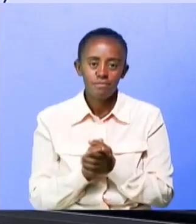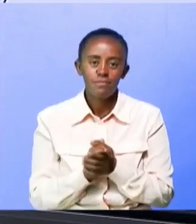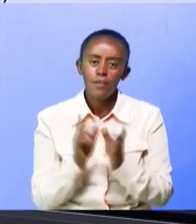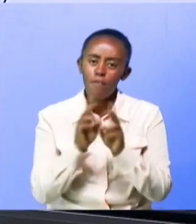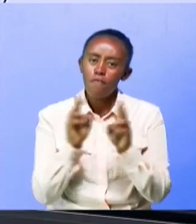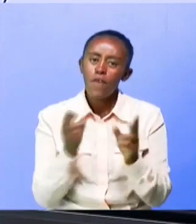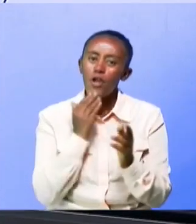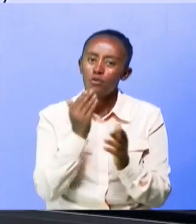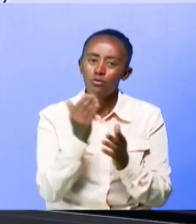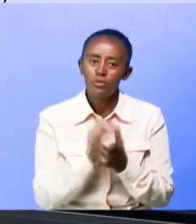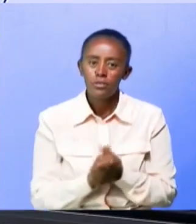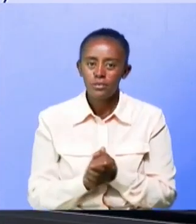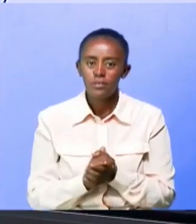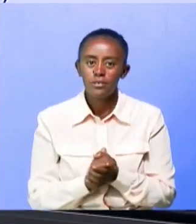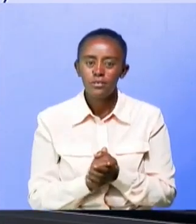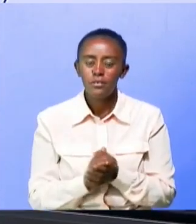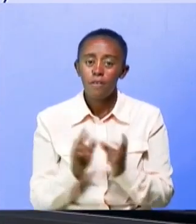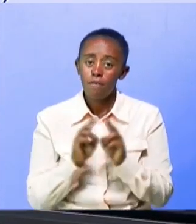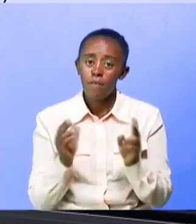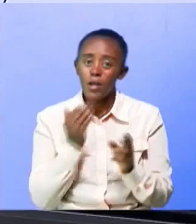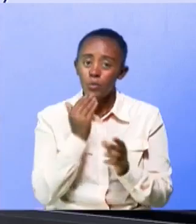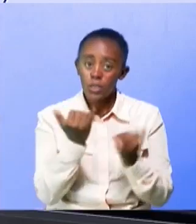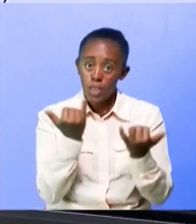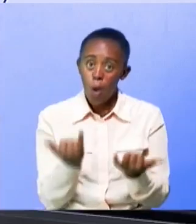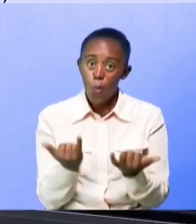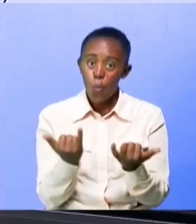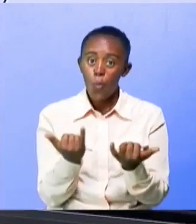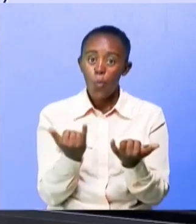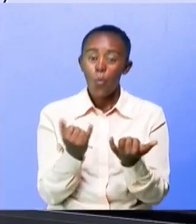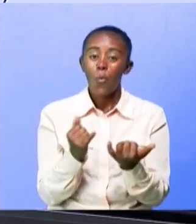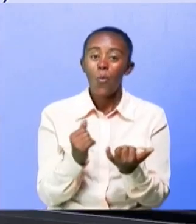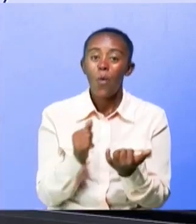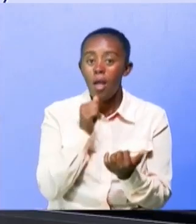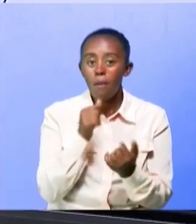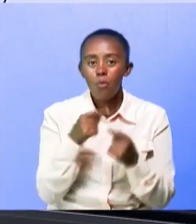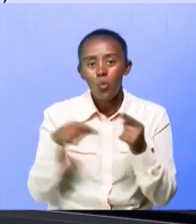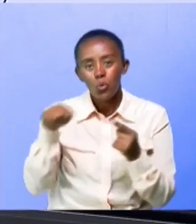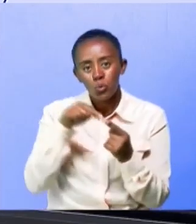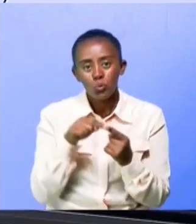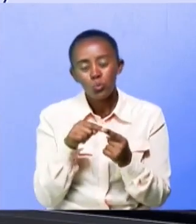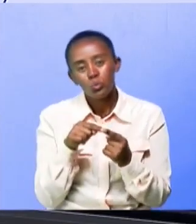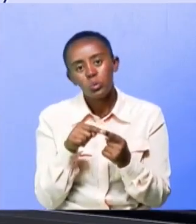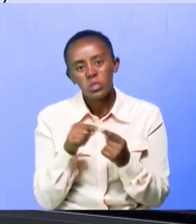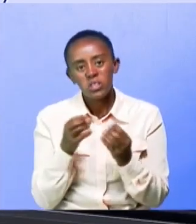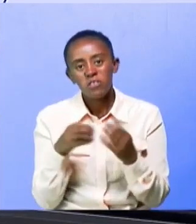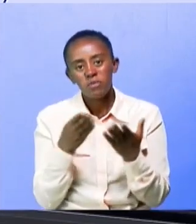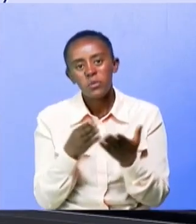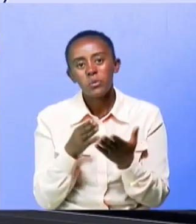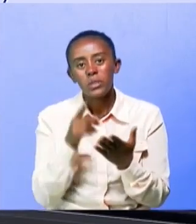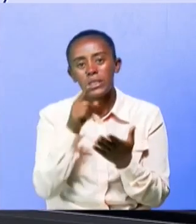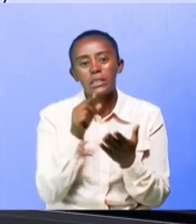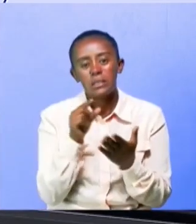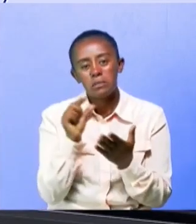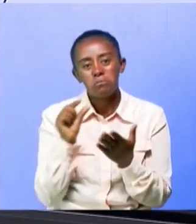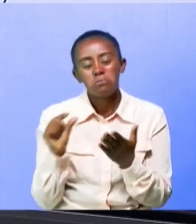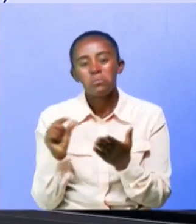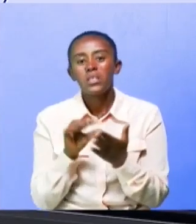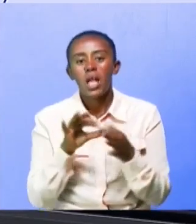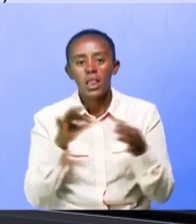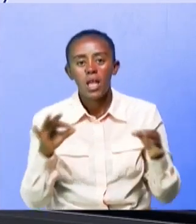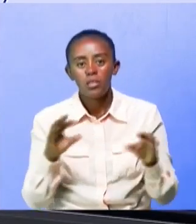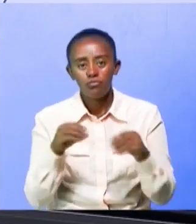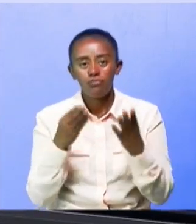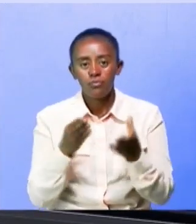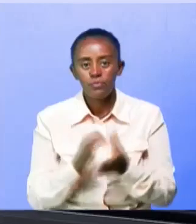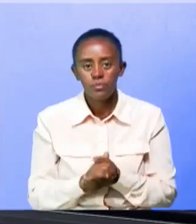Very good. Very good. Now, I'm going to give you some sentences, and then you are